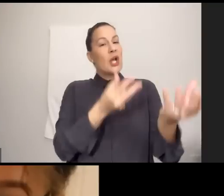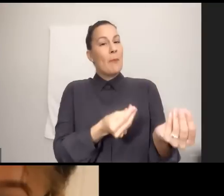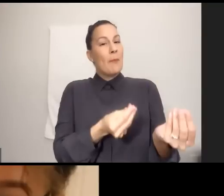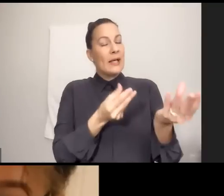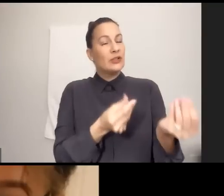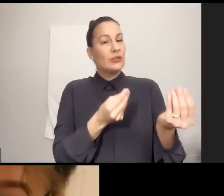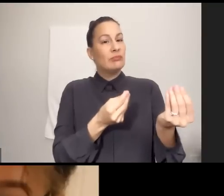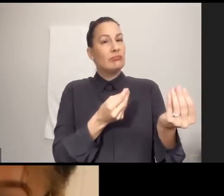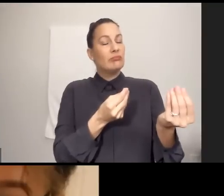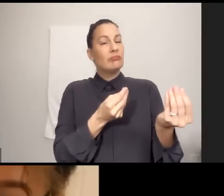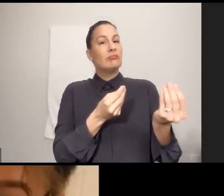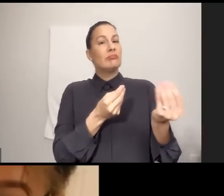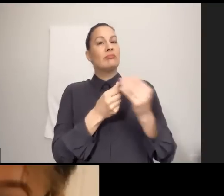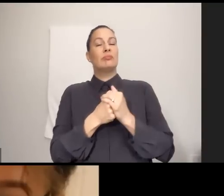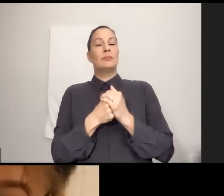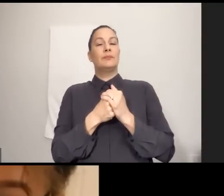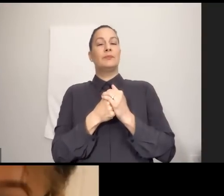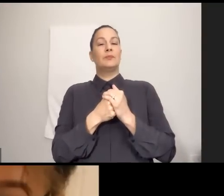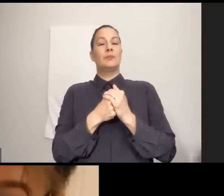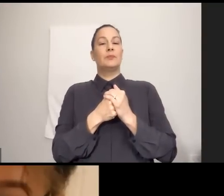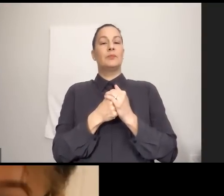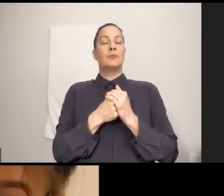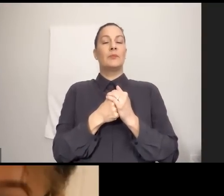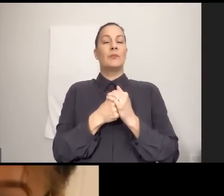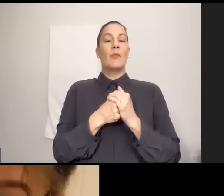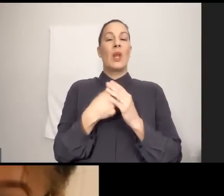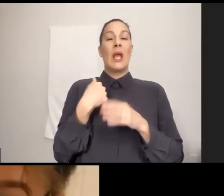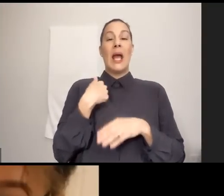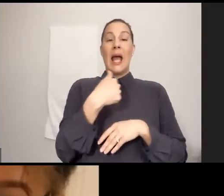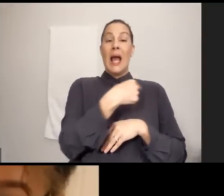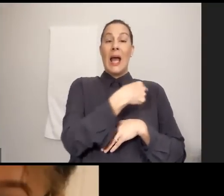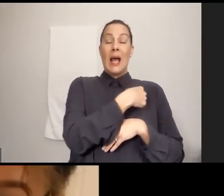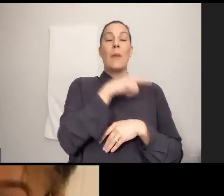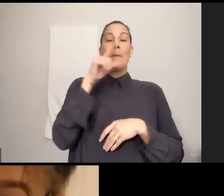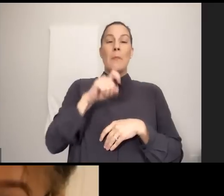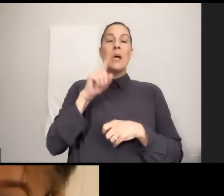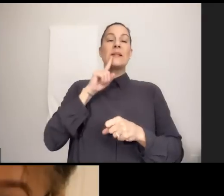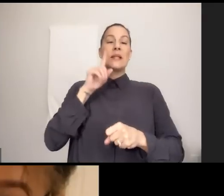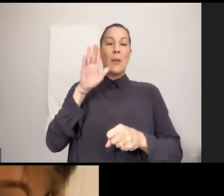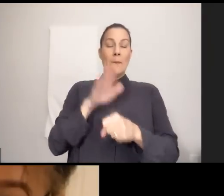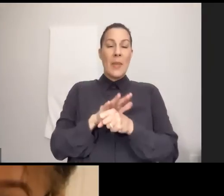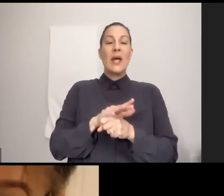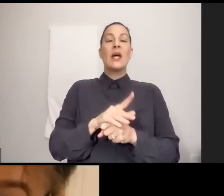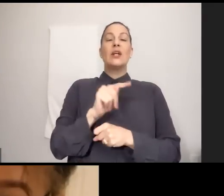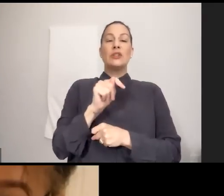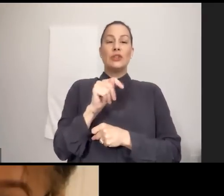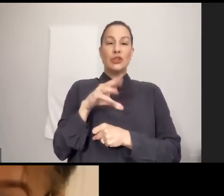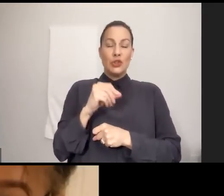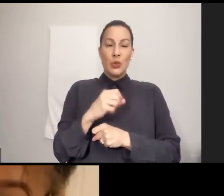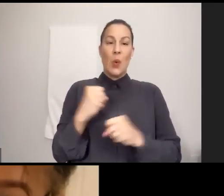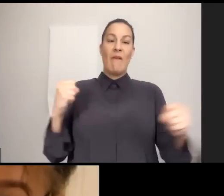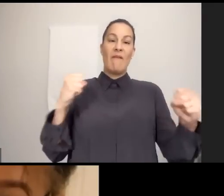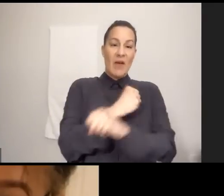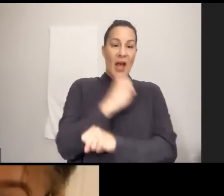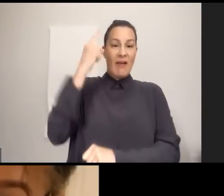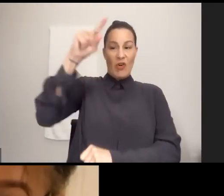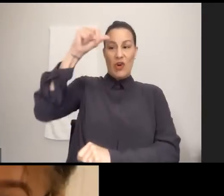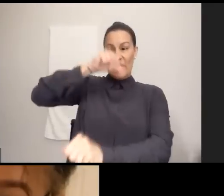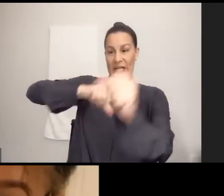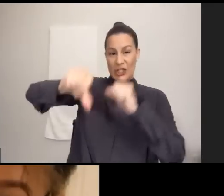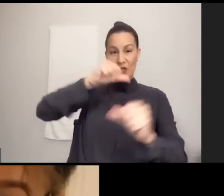Our commitment for throwing down for one another has to honor the fact that Black women, trans